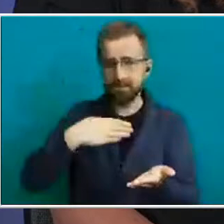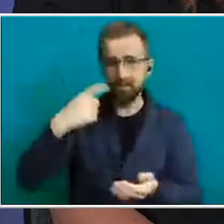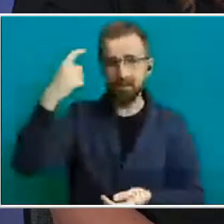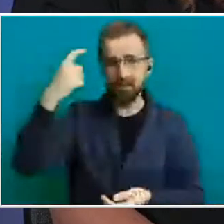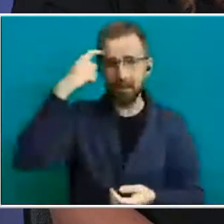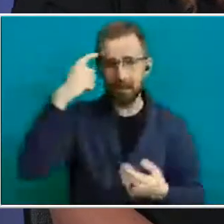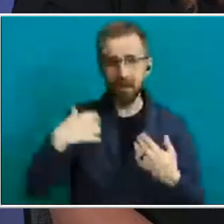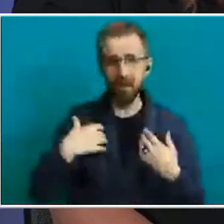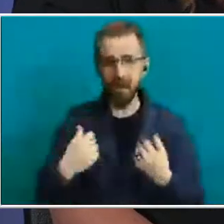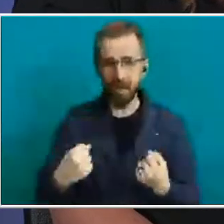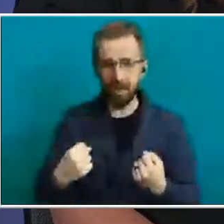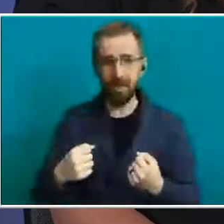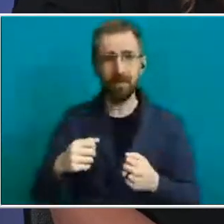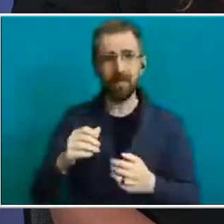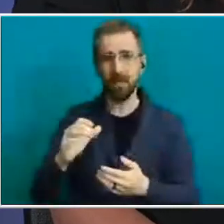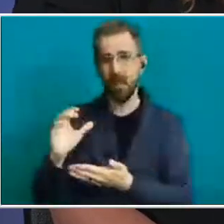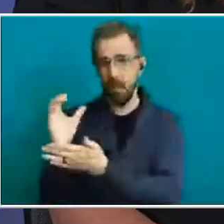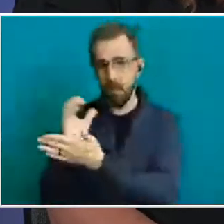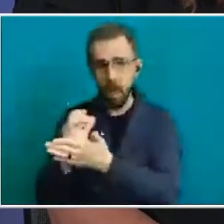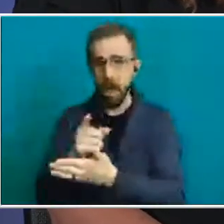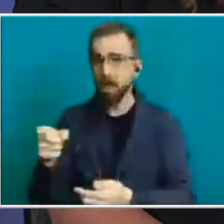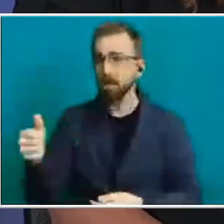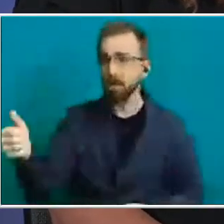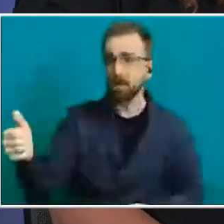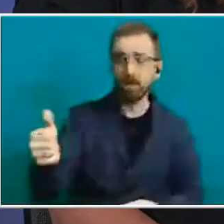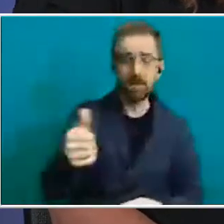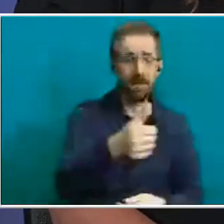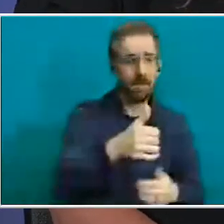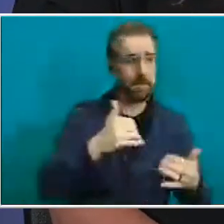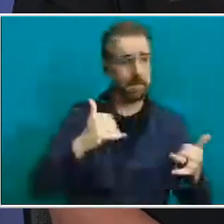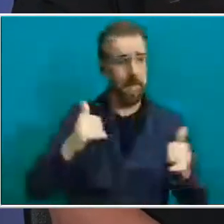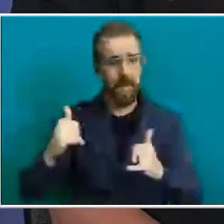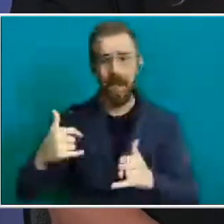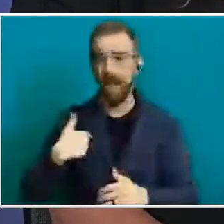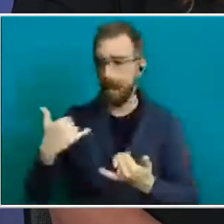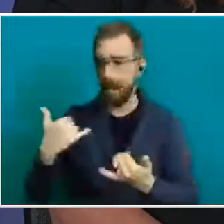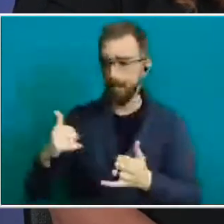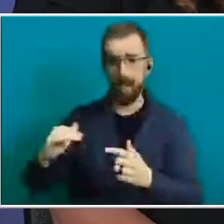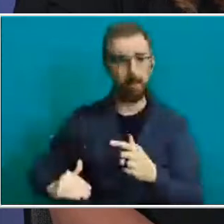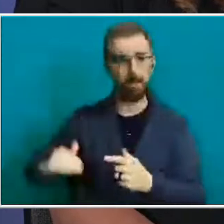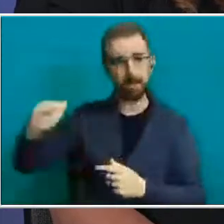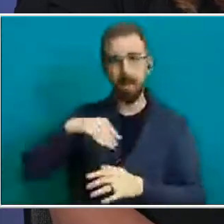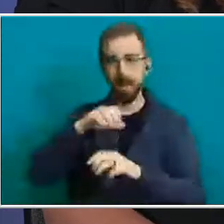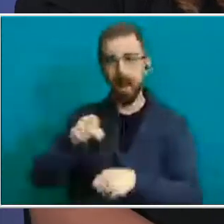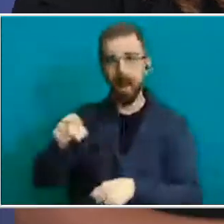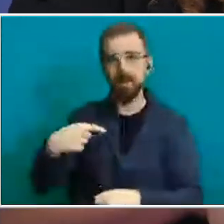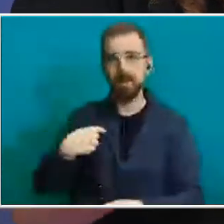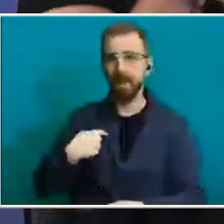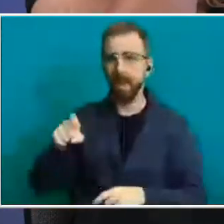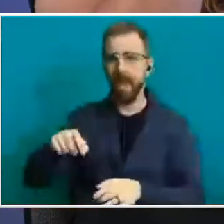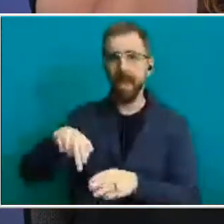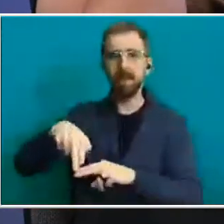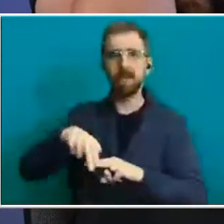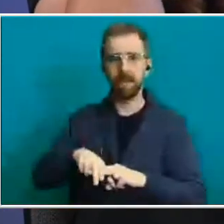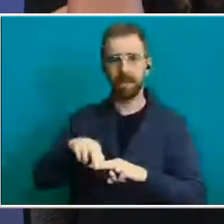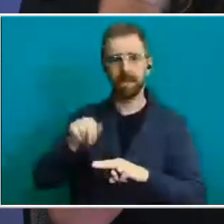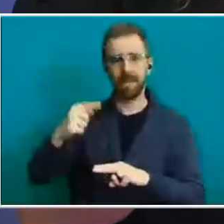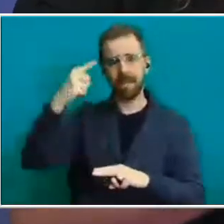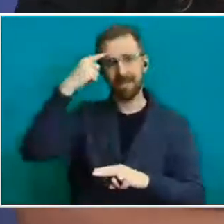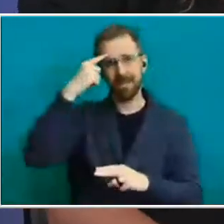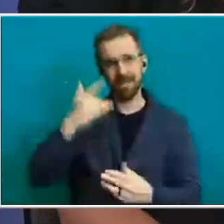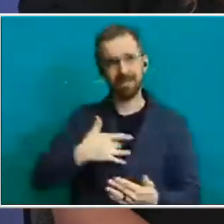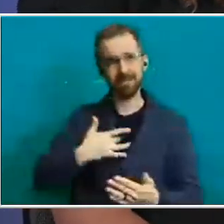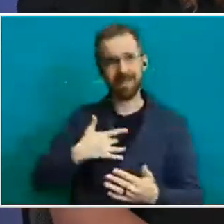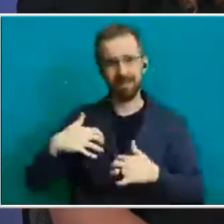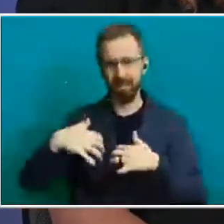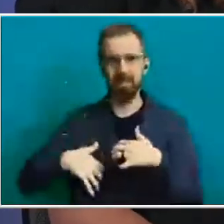watching everybody being healthy and playing like a sport that you've played your whole life, that you love, can be a little mentally straining. So Erin always